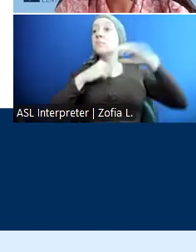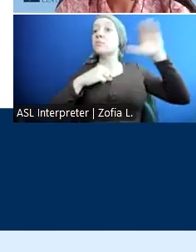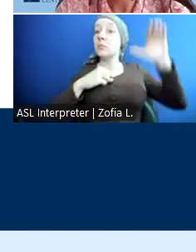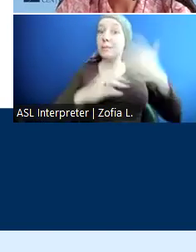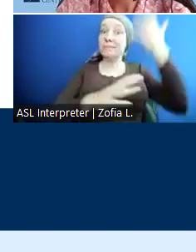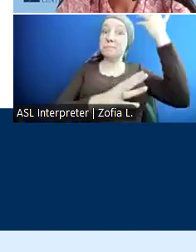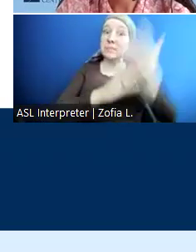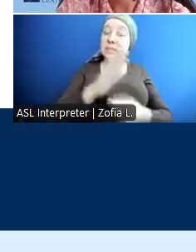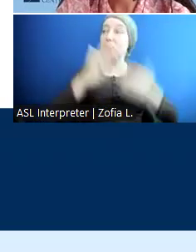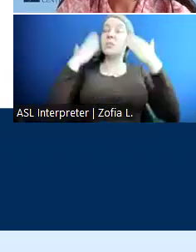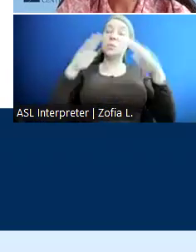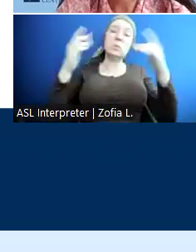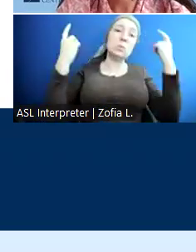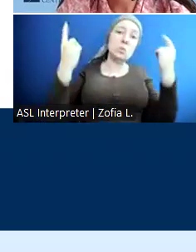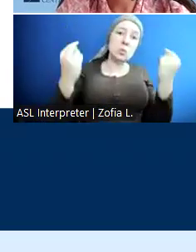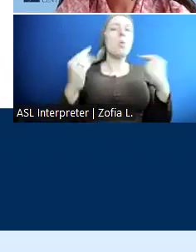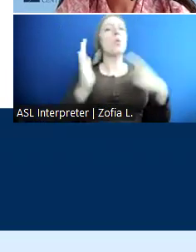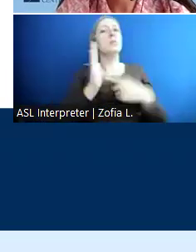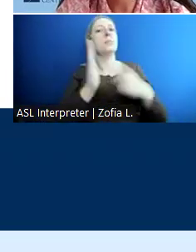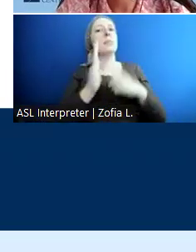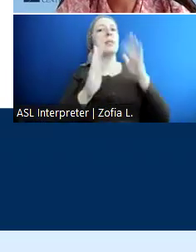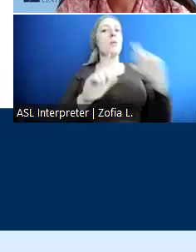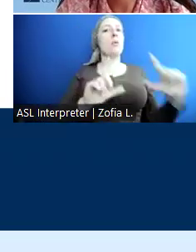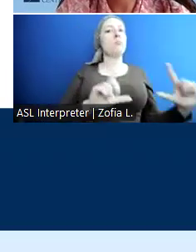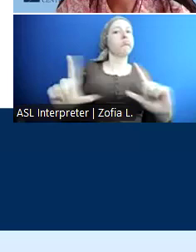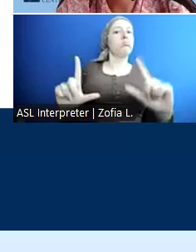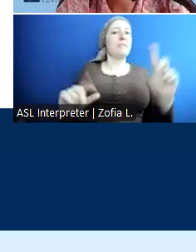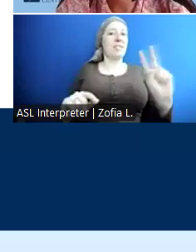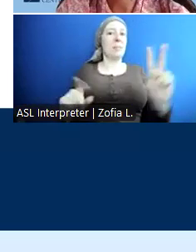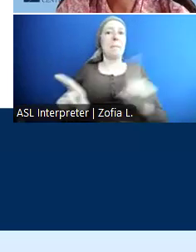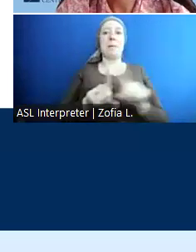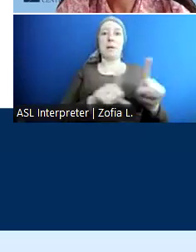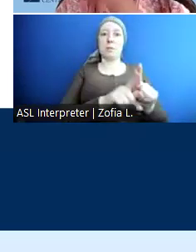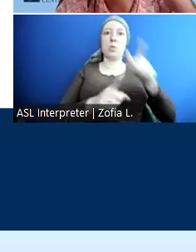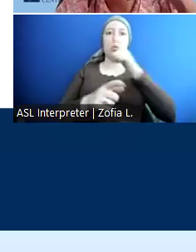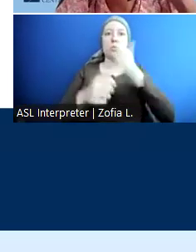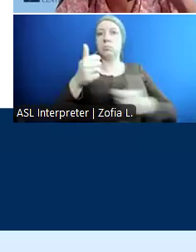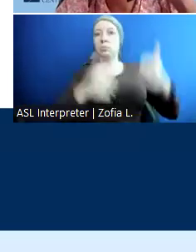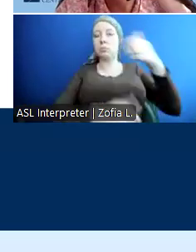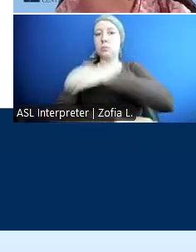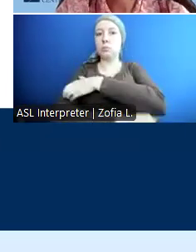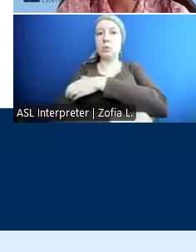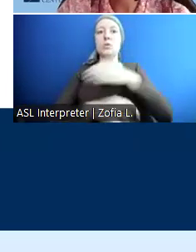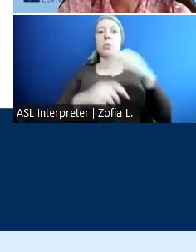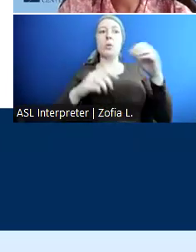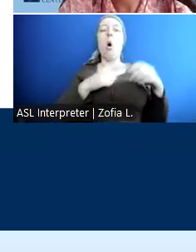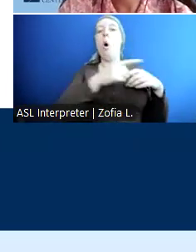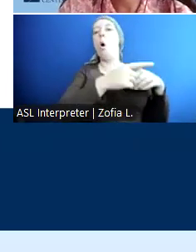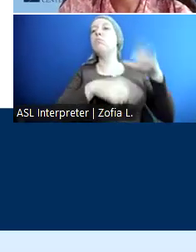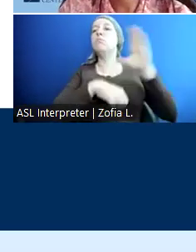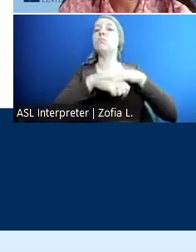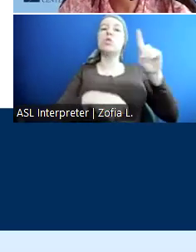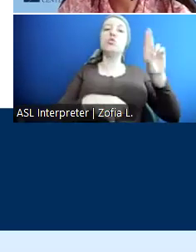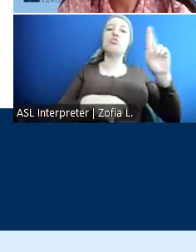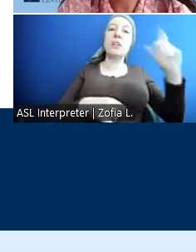missing a missing child, or sometimes they may frame the potential victim as a perpetrator. So they can be framed as a drug user,